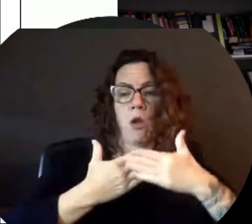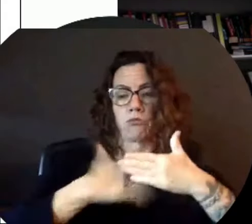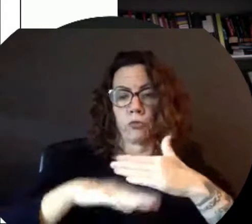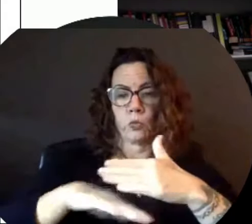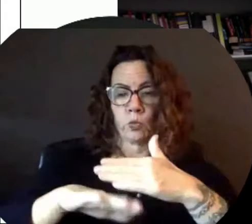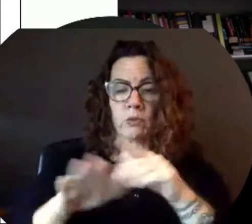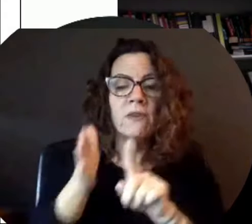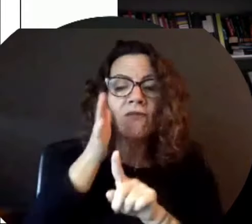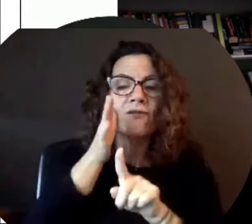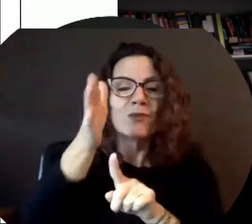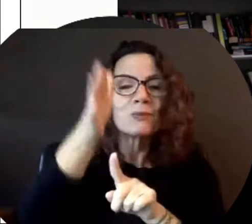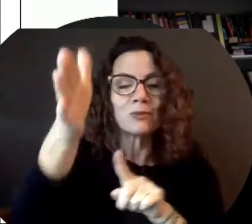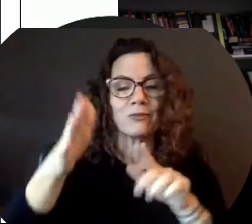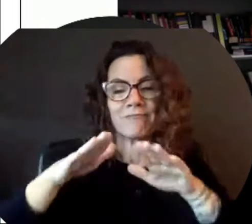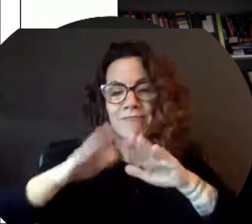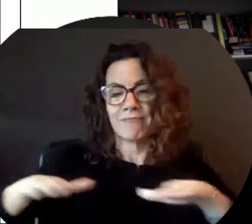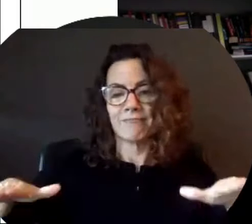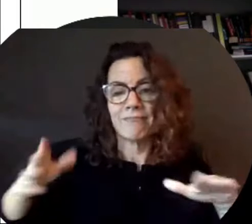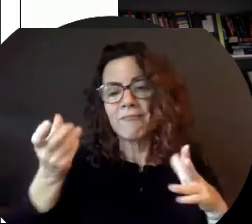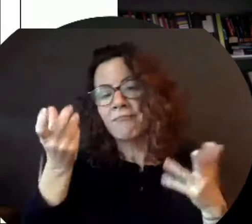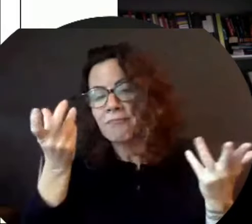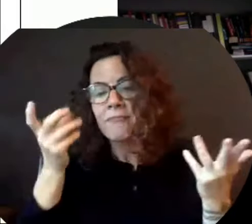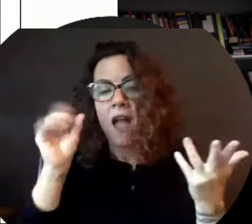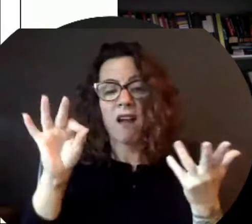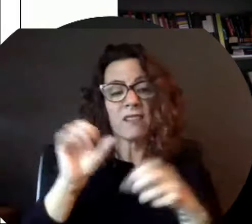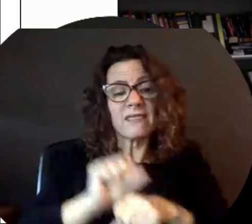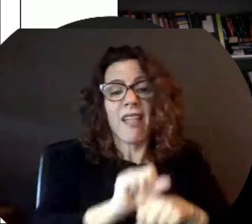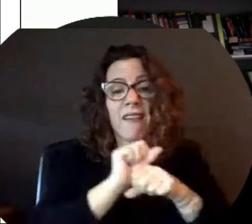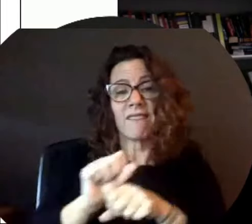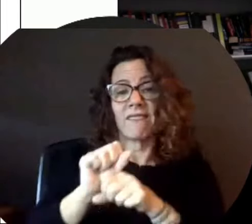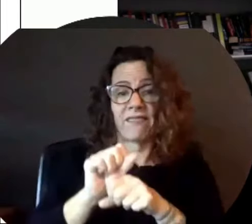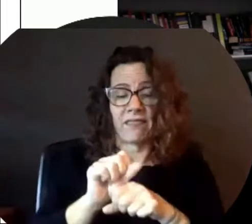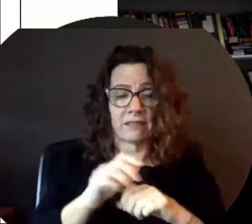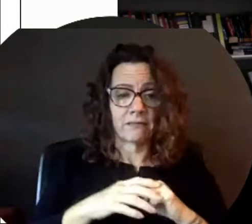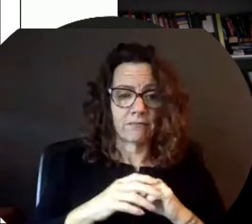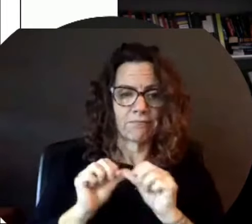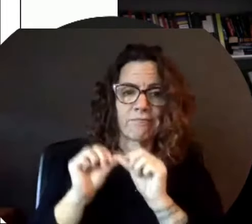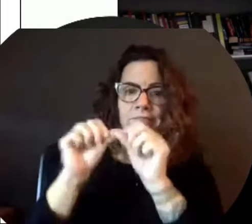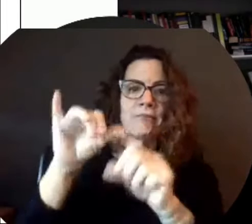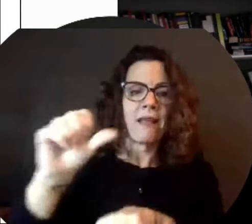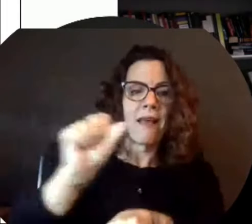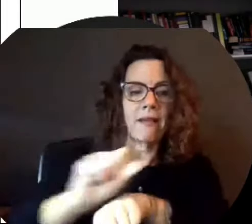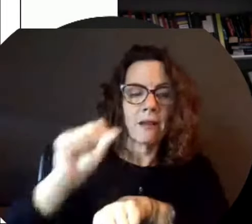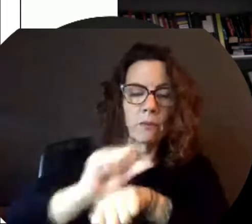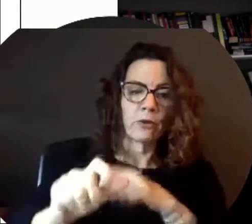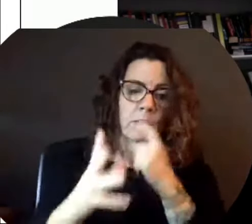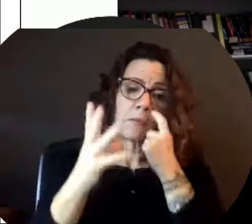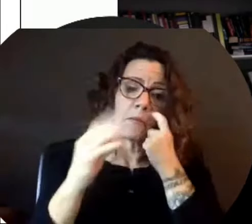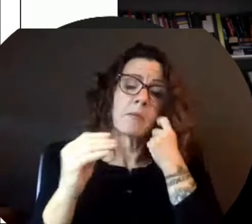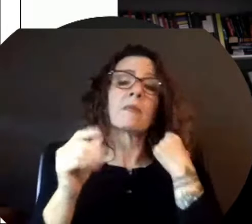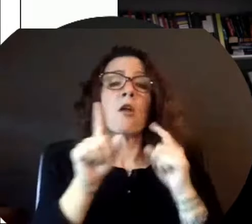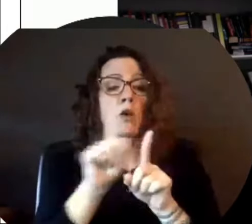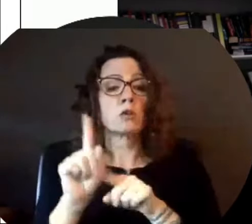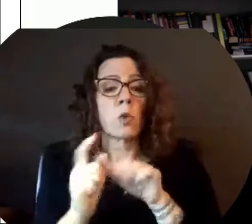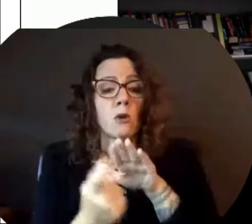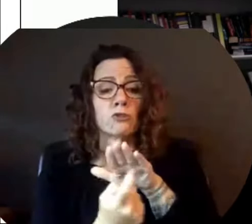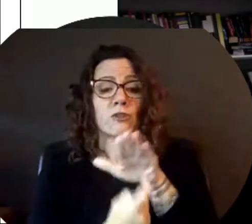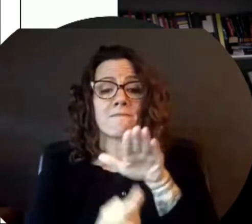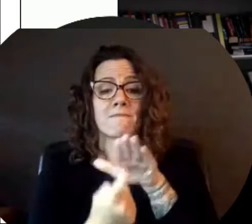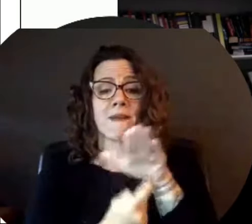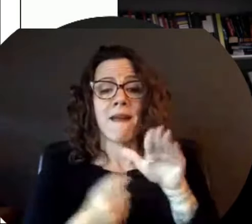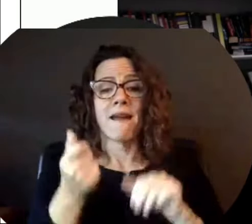and strip mining in the 1990s, right? Dolores Williams makes the connection between how those are